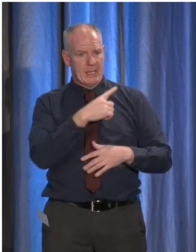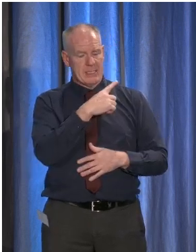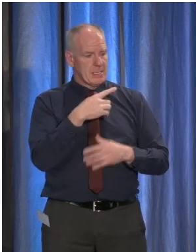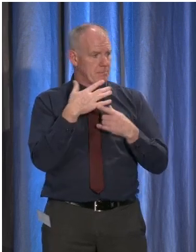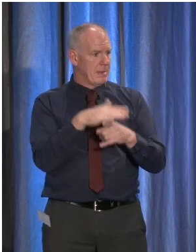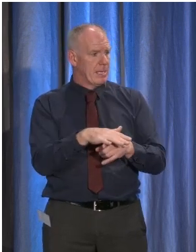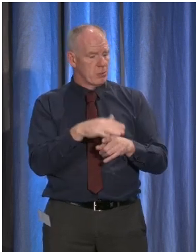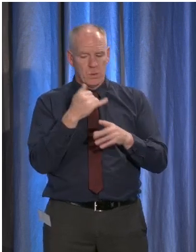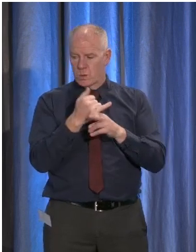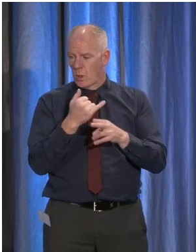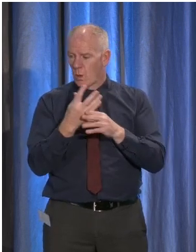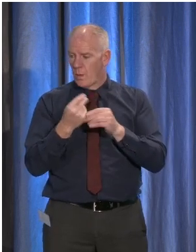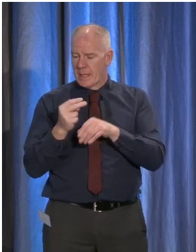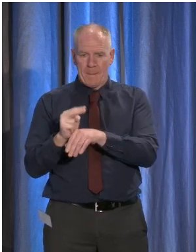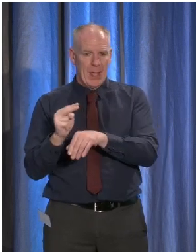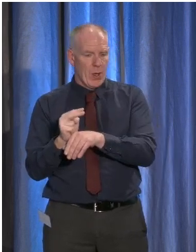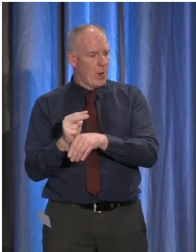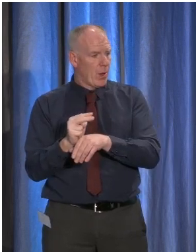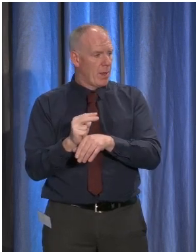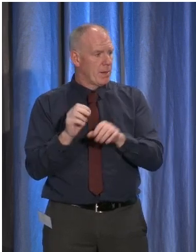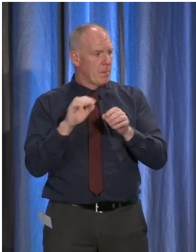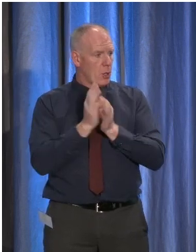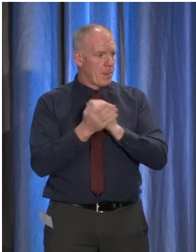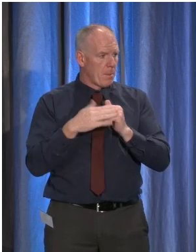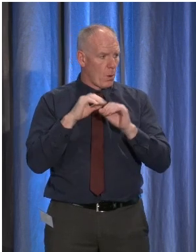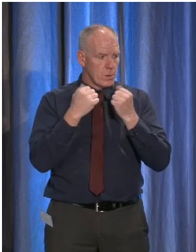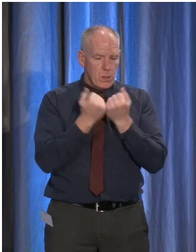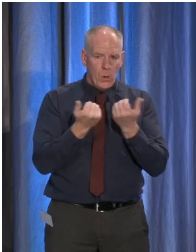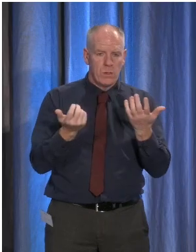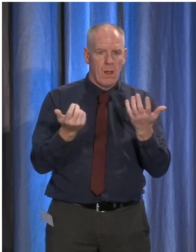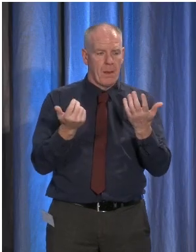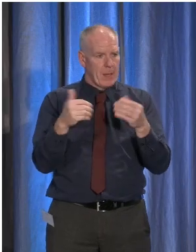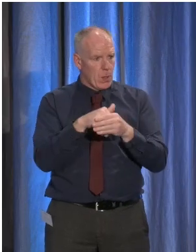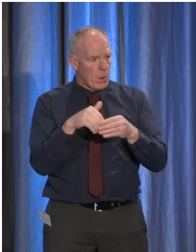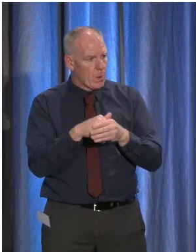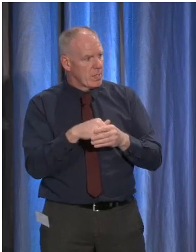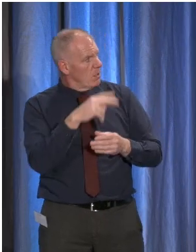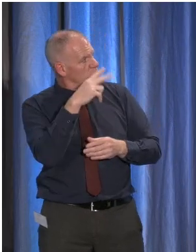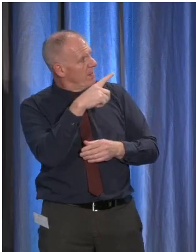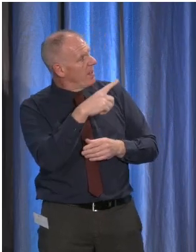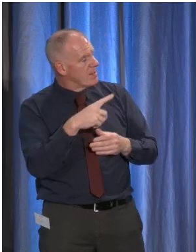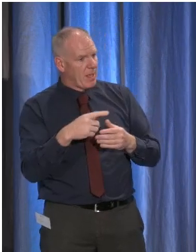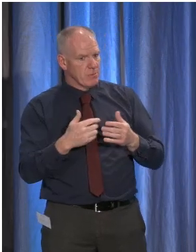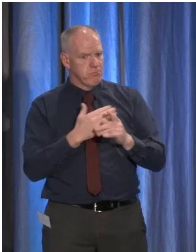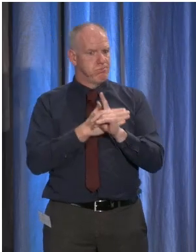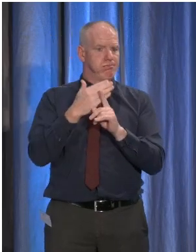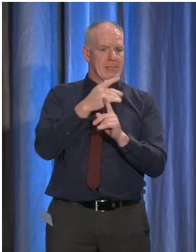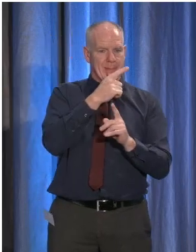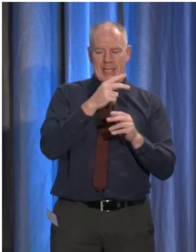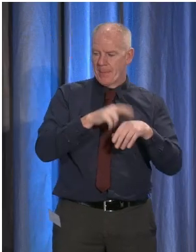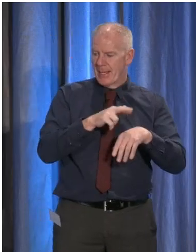mainstream school learning with his peers, learning to socialise, make friends and be included, and he's thriving. His speech is